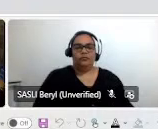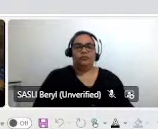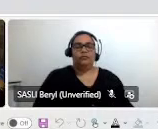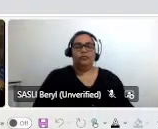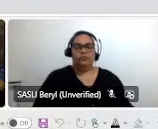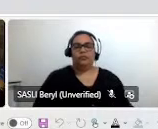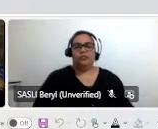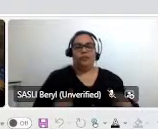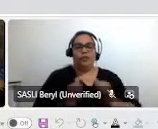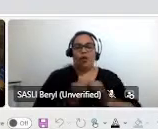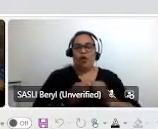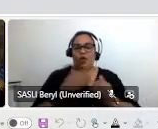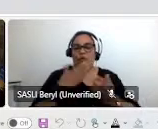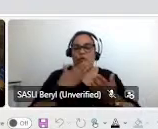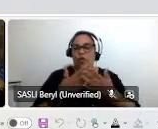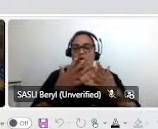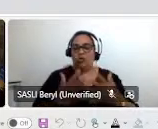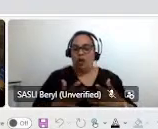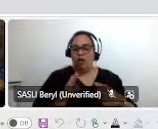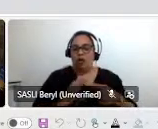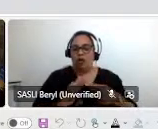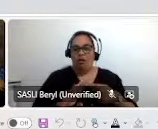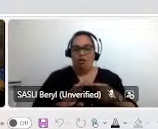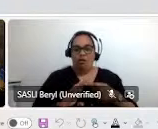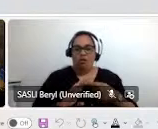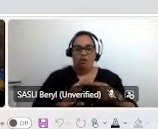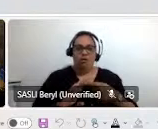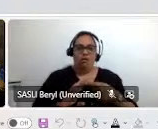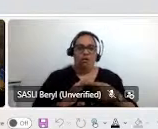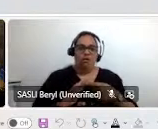Colleagues, can I have a proposer?